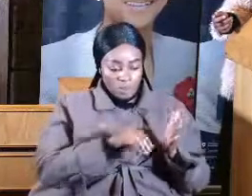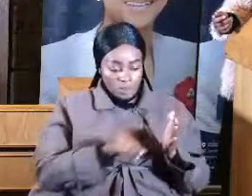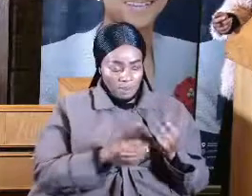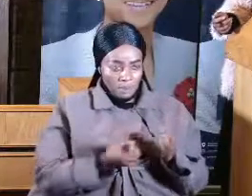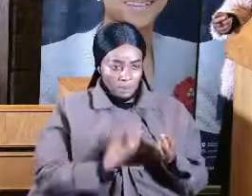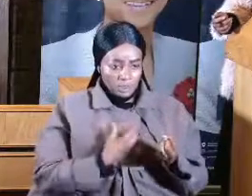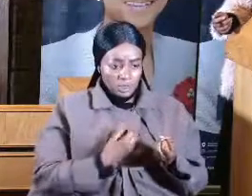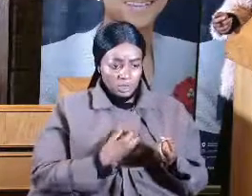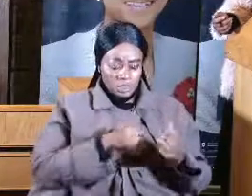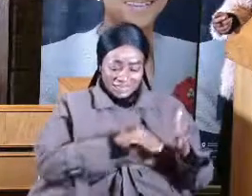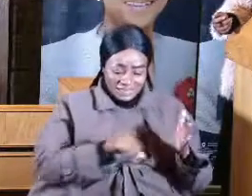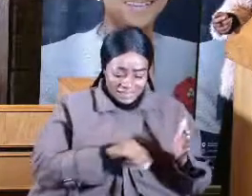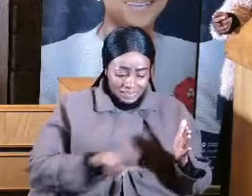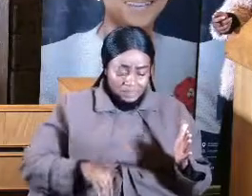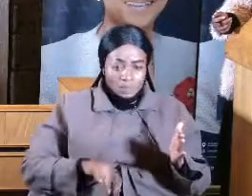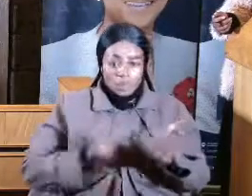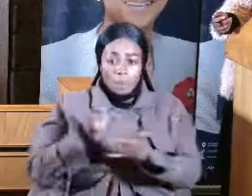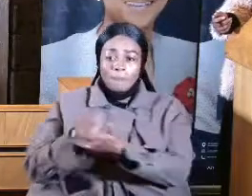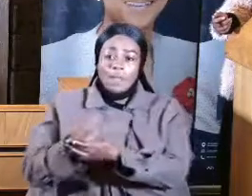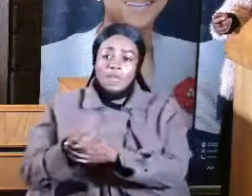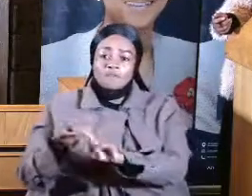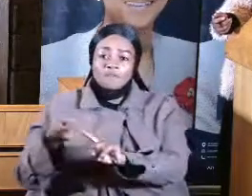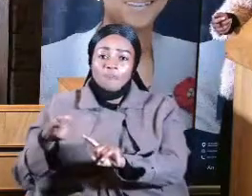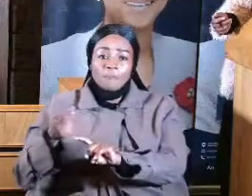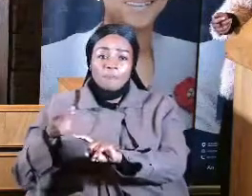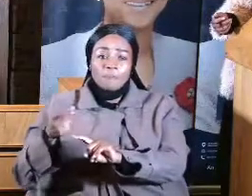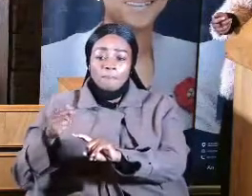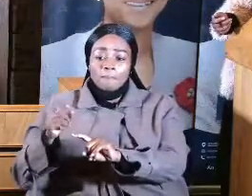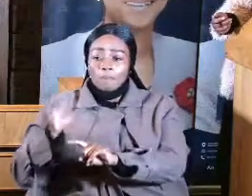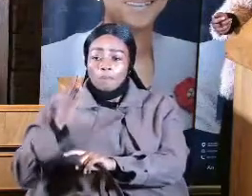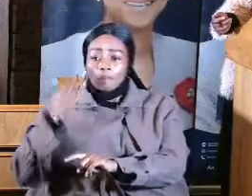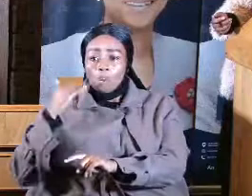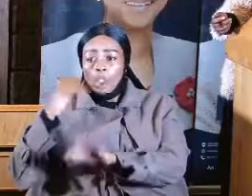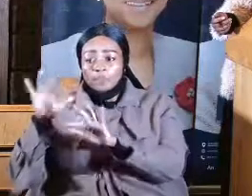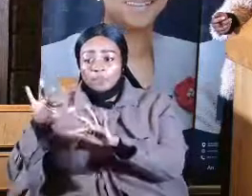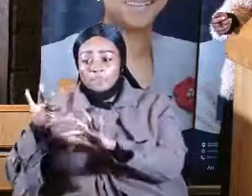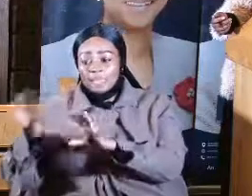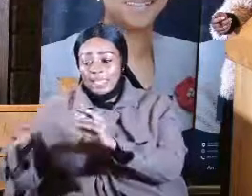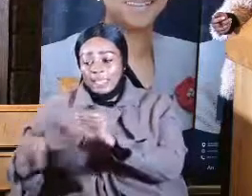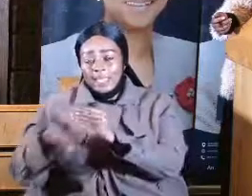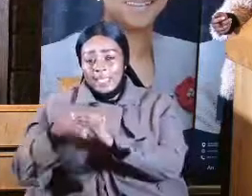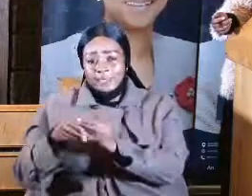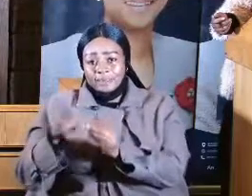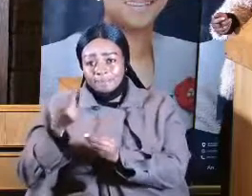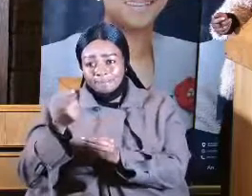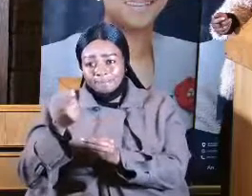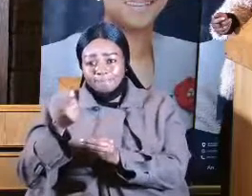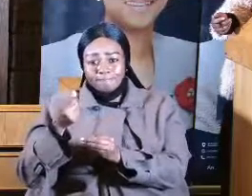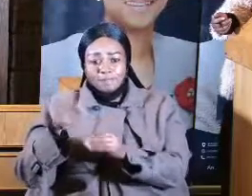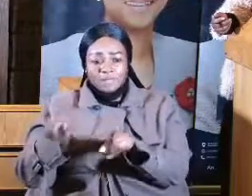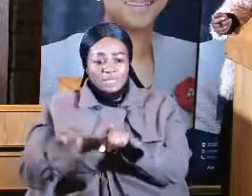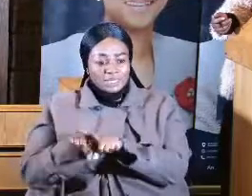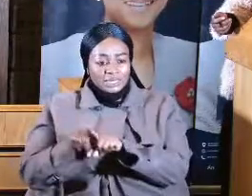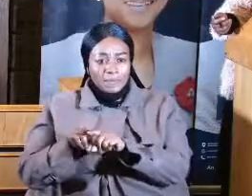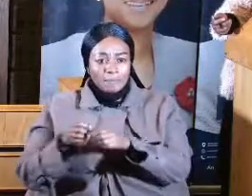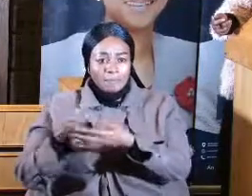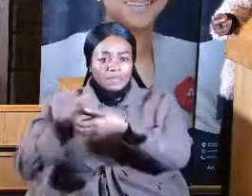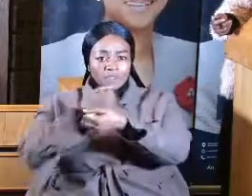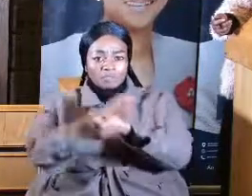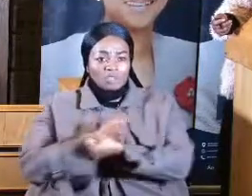We buy seeds from the white companies, and all the input costs, the tractors, your implements,